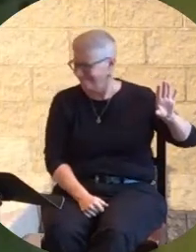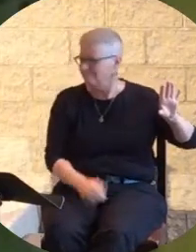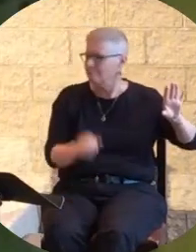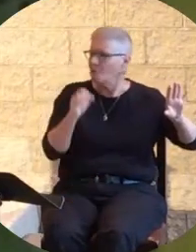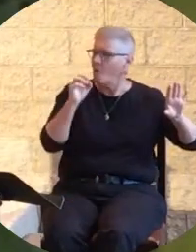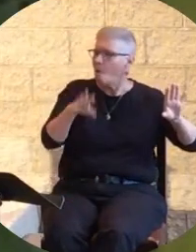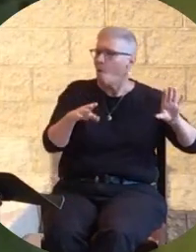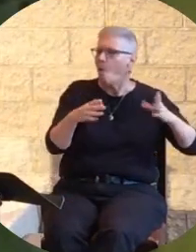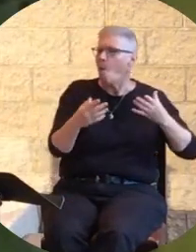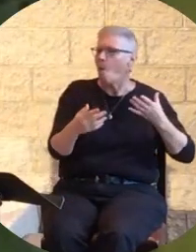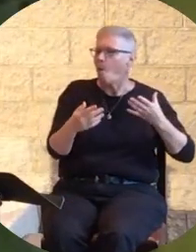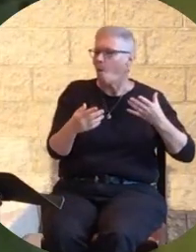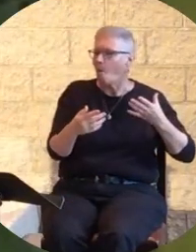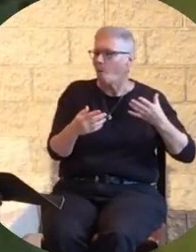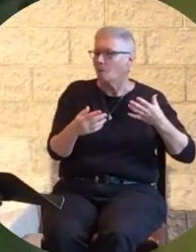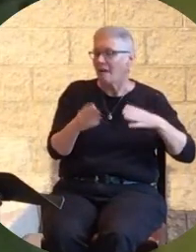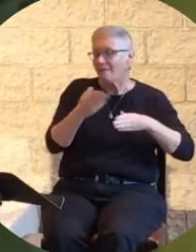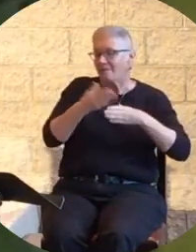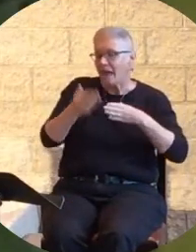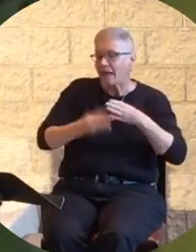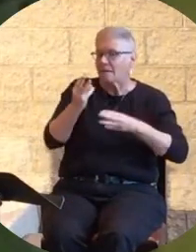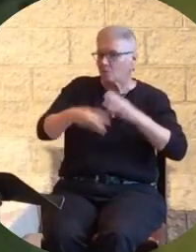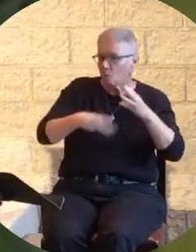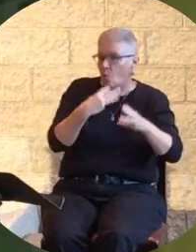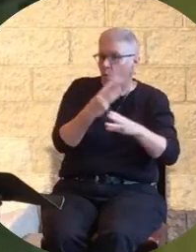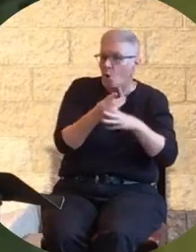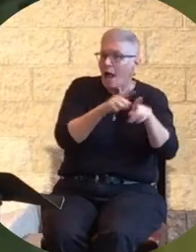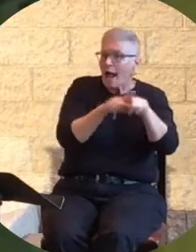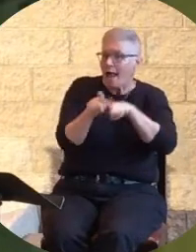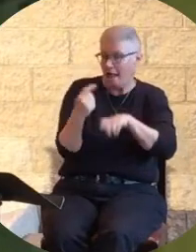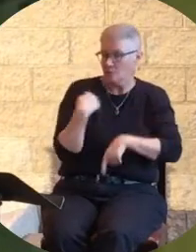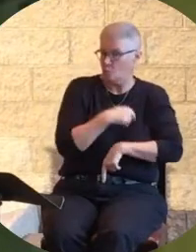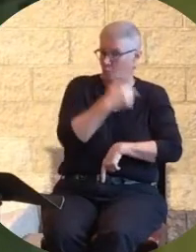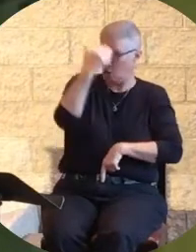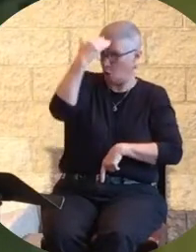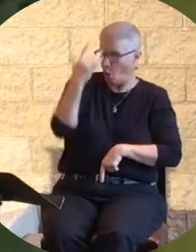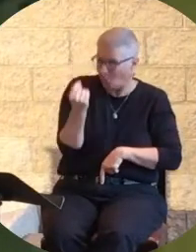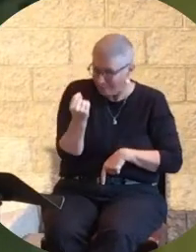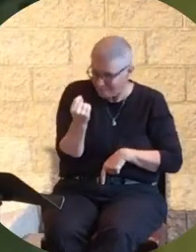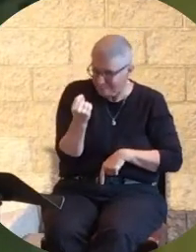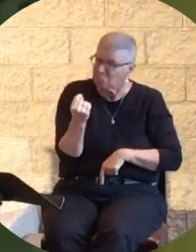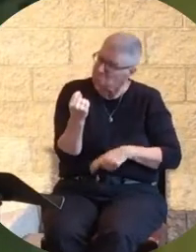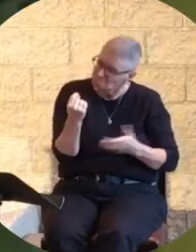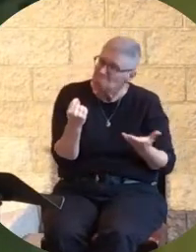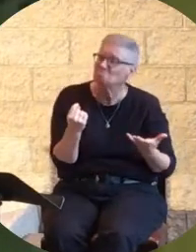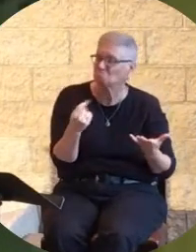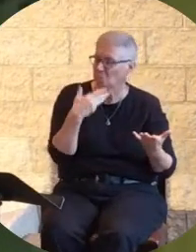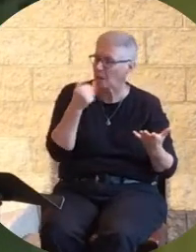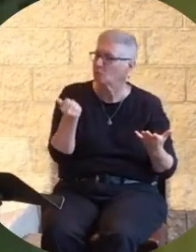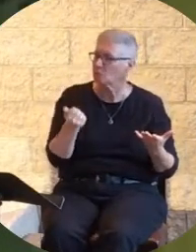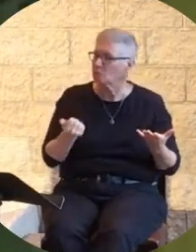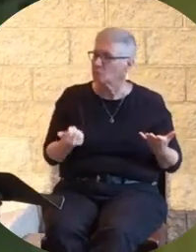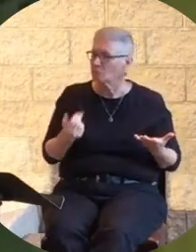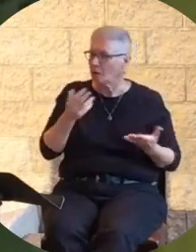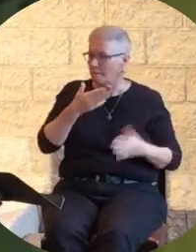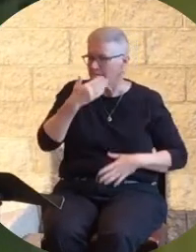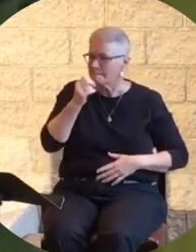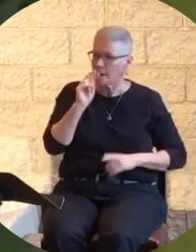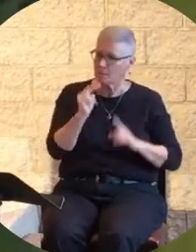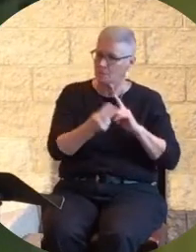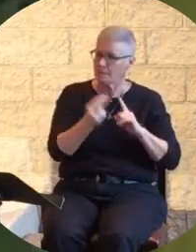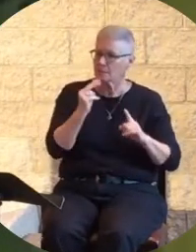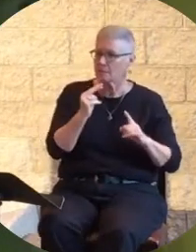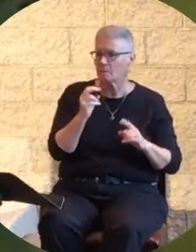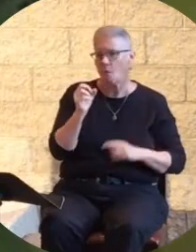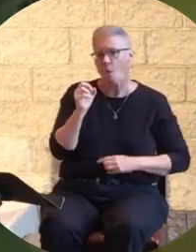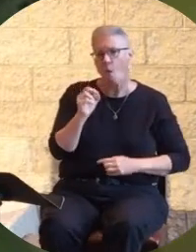at it as the end of the world as we know it. That's a better way to look at it. We can look at it